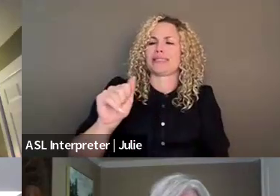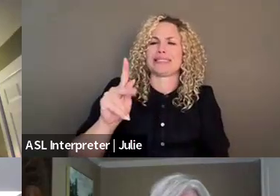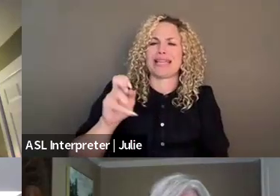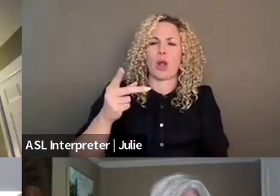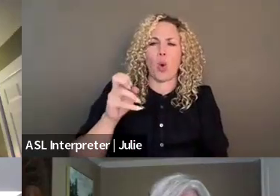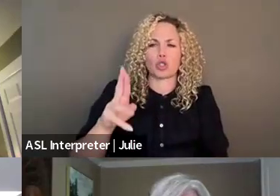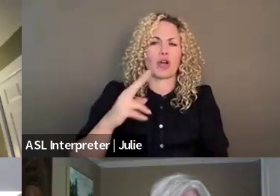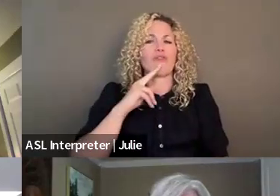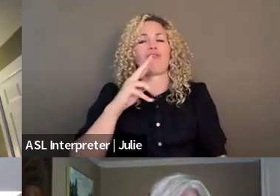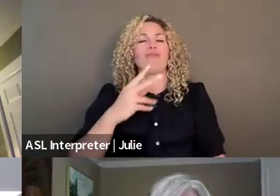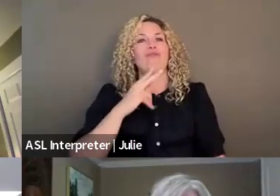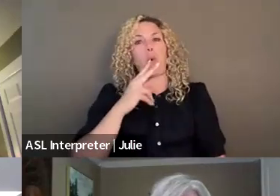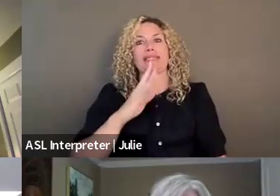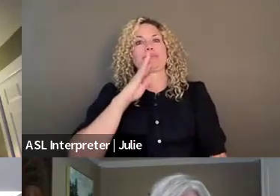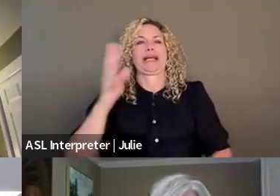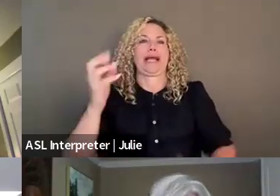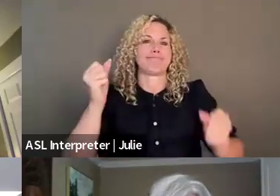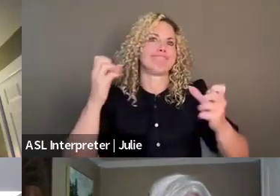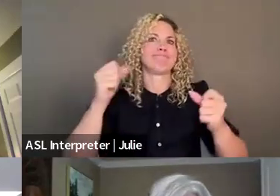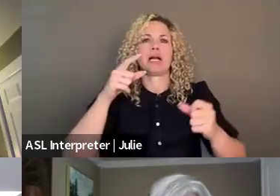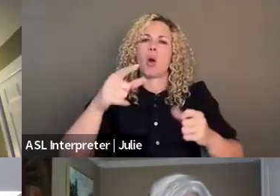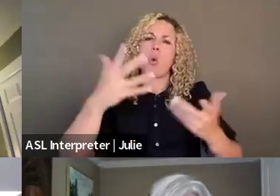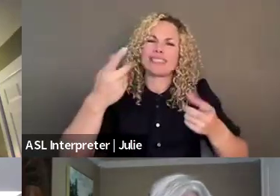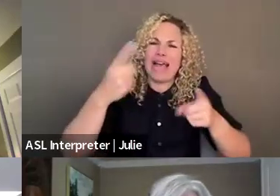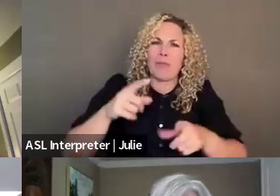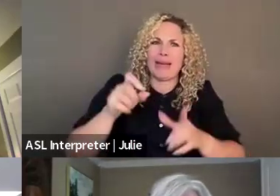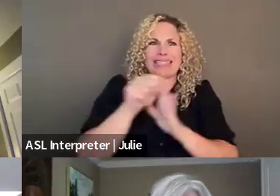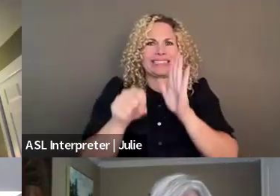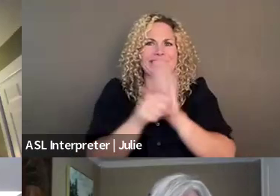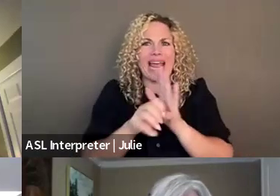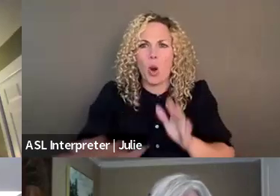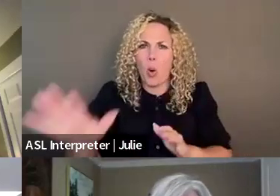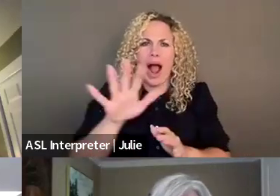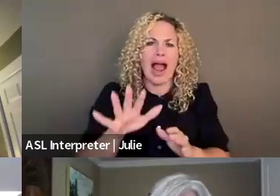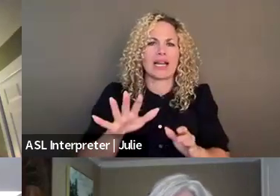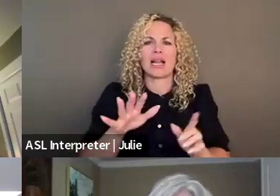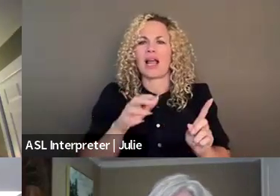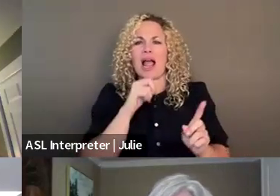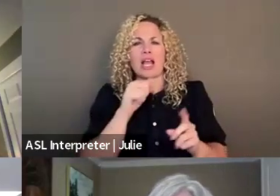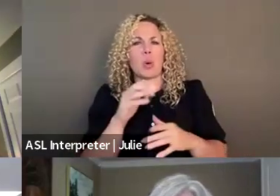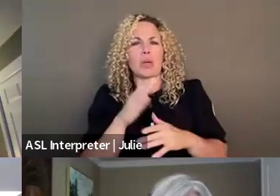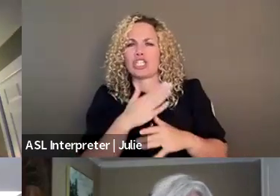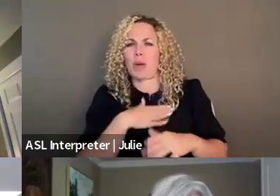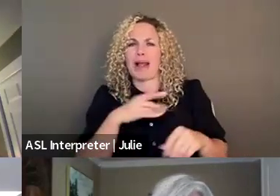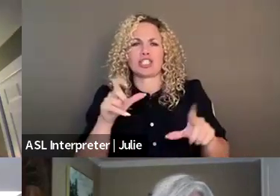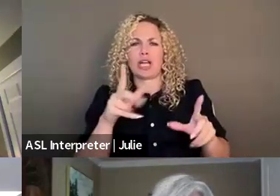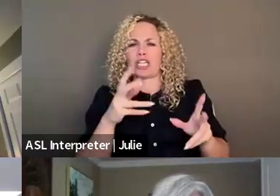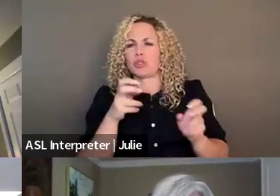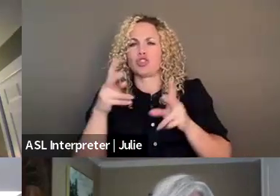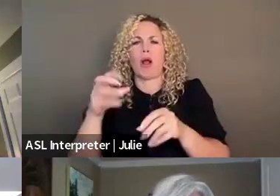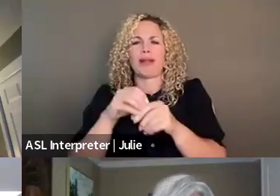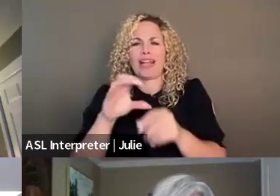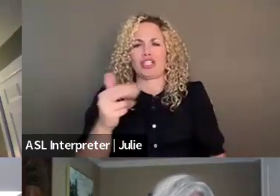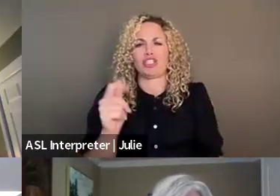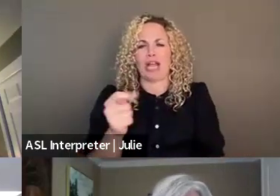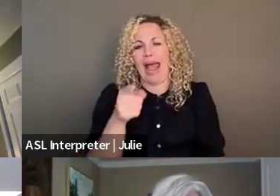as service providers, I think it's important to know what's going on statewide. Whoops, I don't want to share my screen. I just want to drop this in the chat.